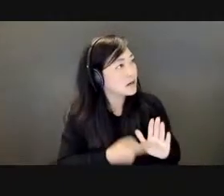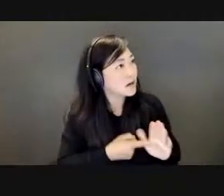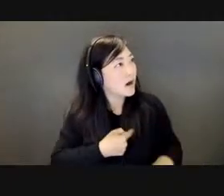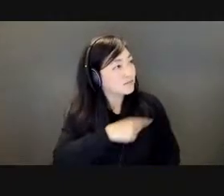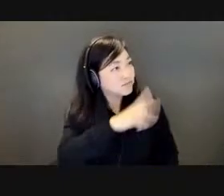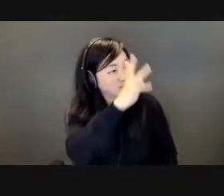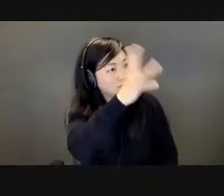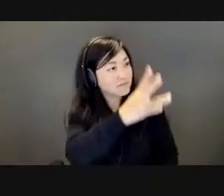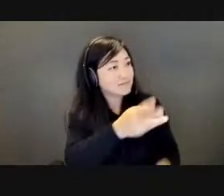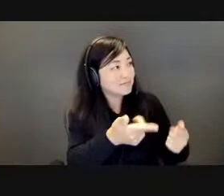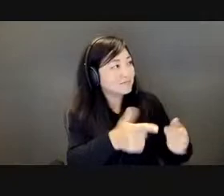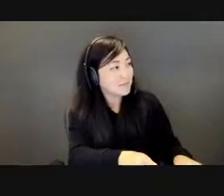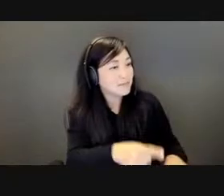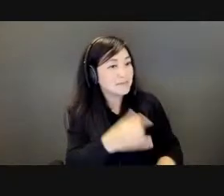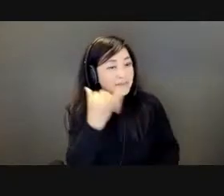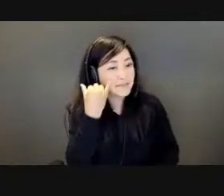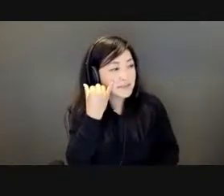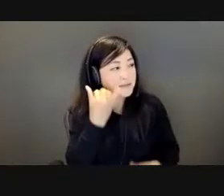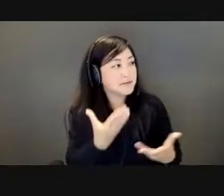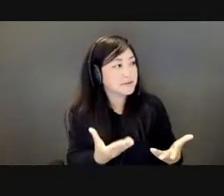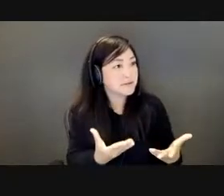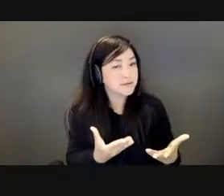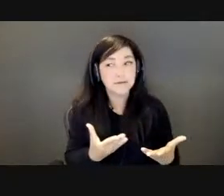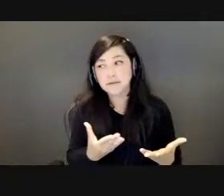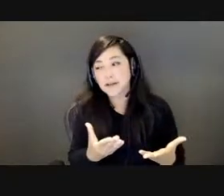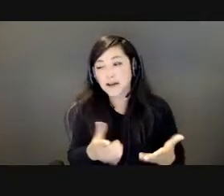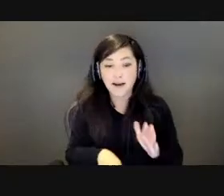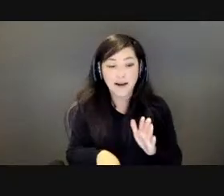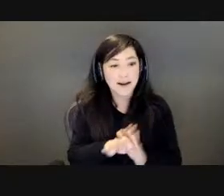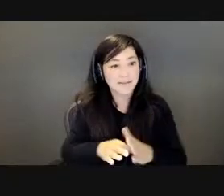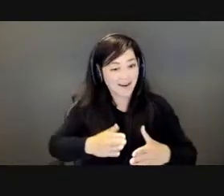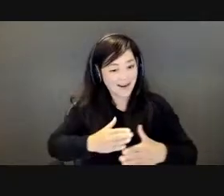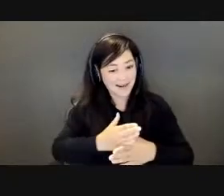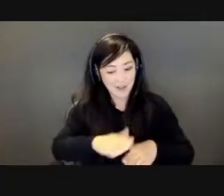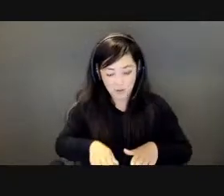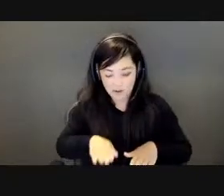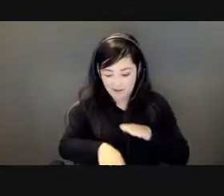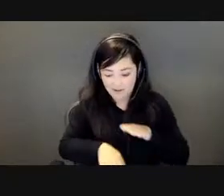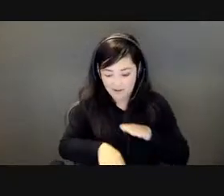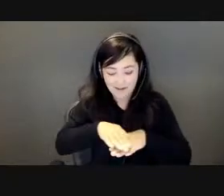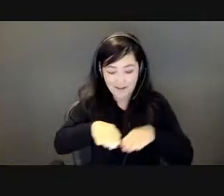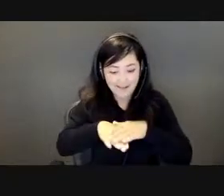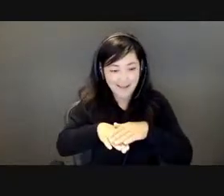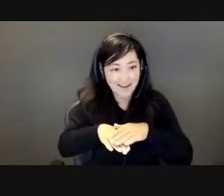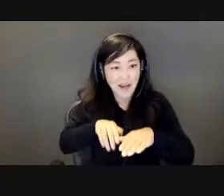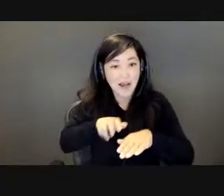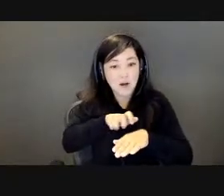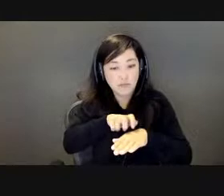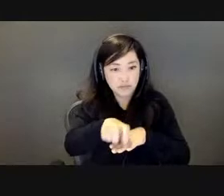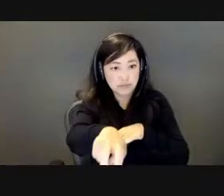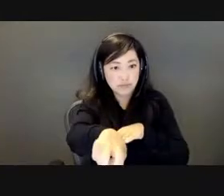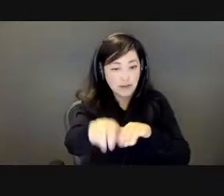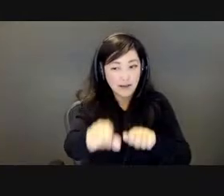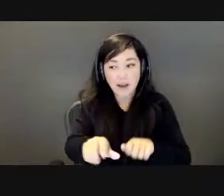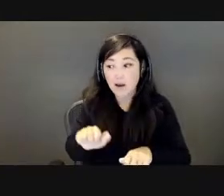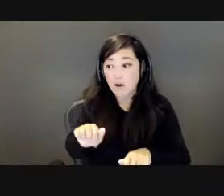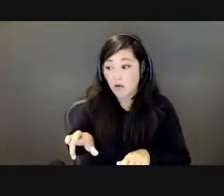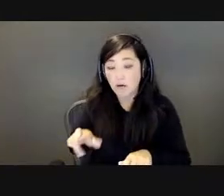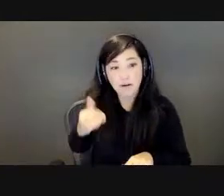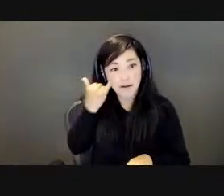find pieces of wood, or, friendly folks that are passing by who are always willing